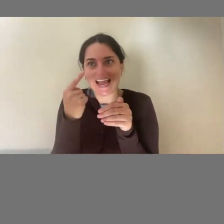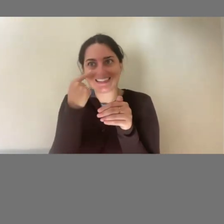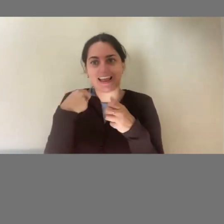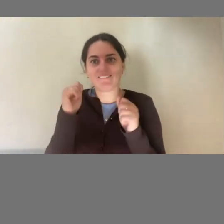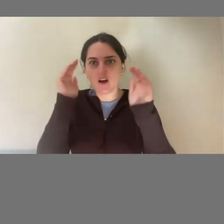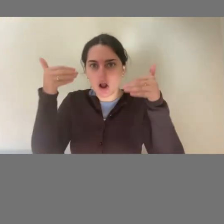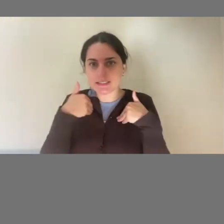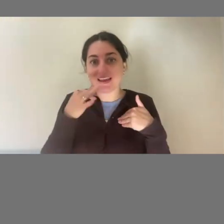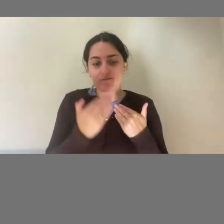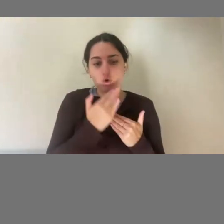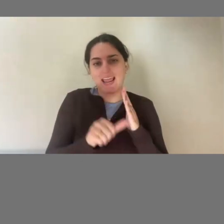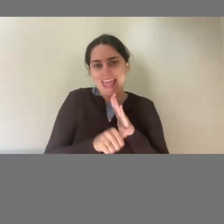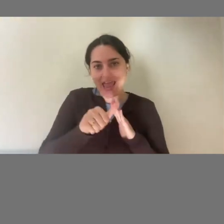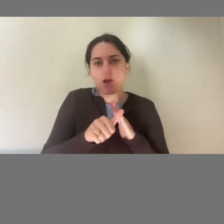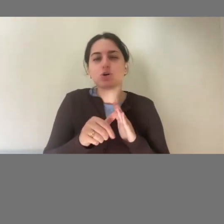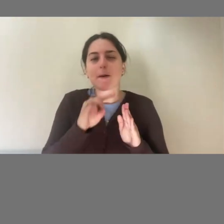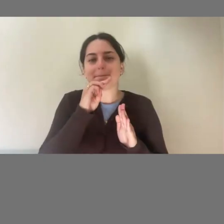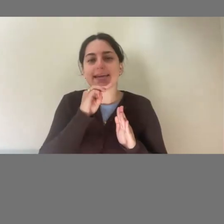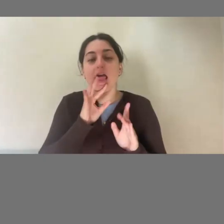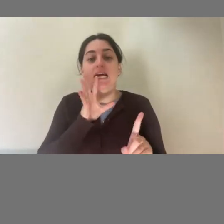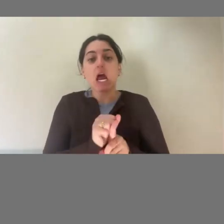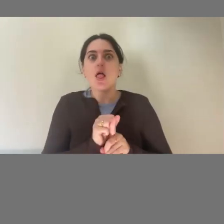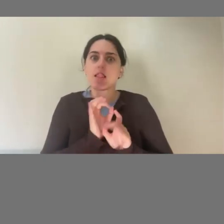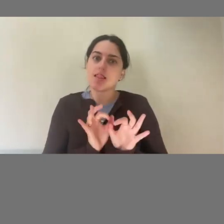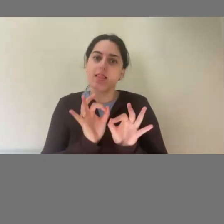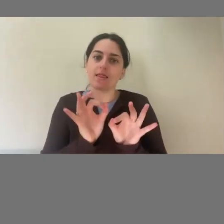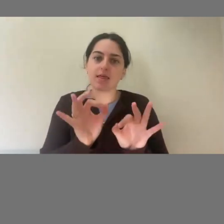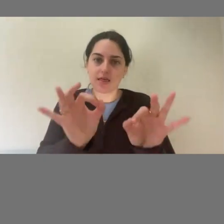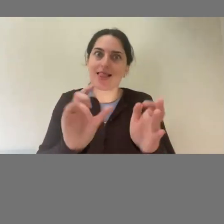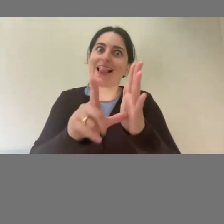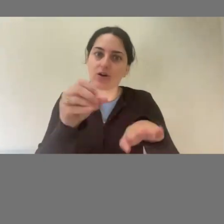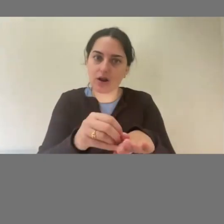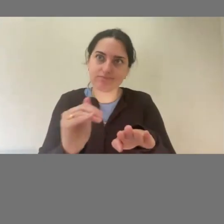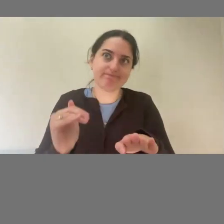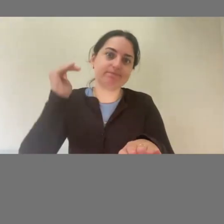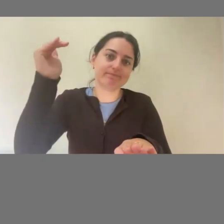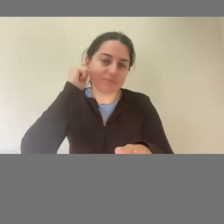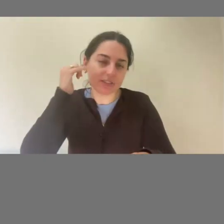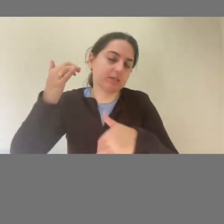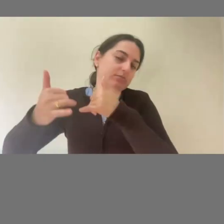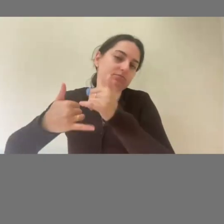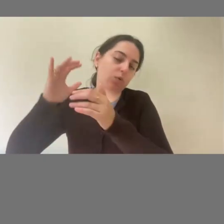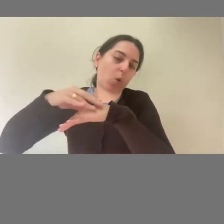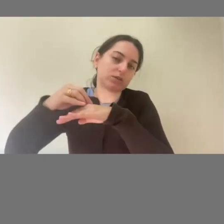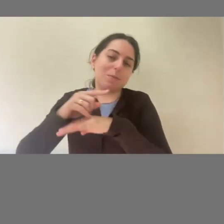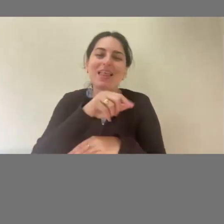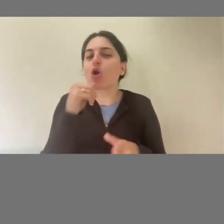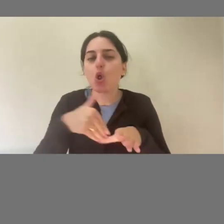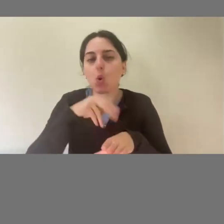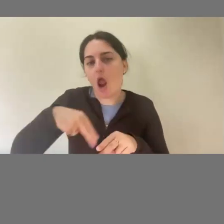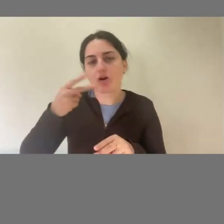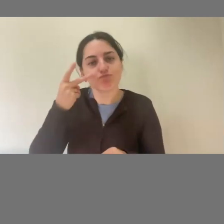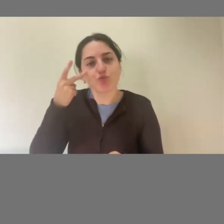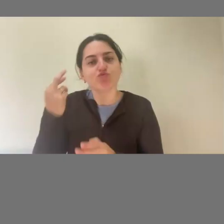they're typically not diagnosed until later. But that wasn't part of the review.